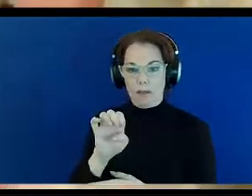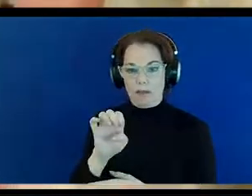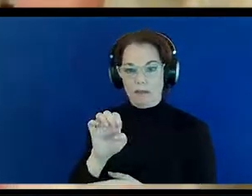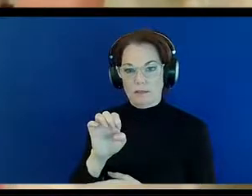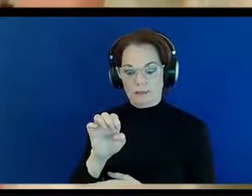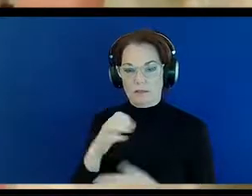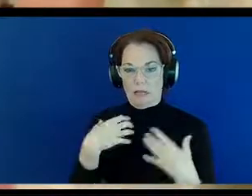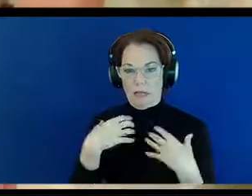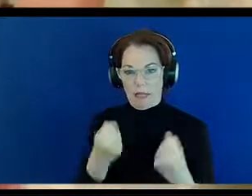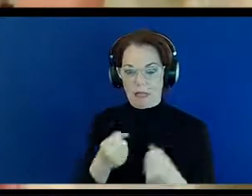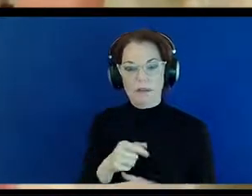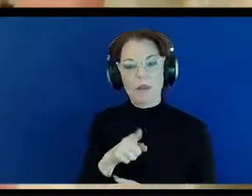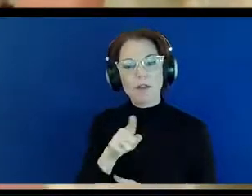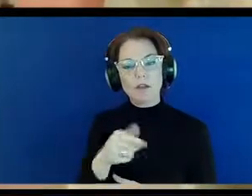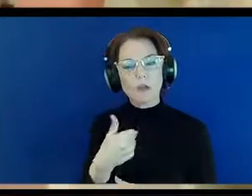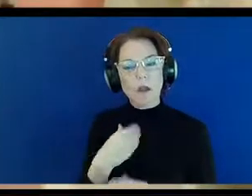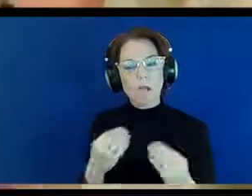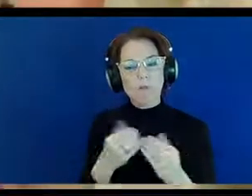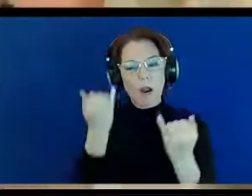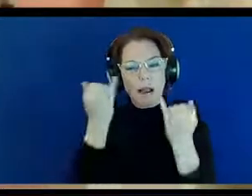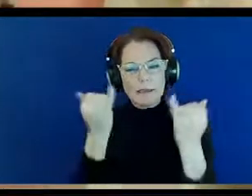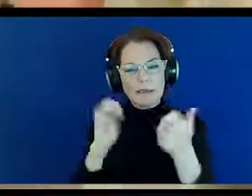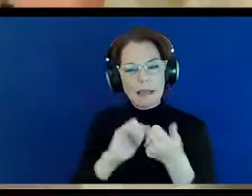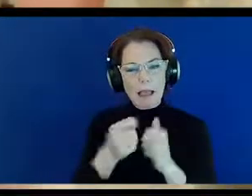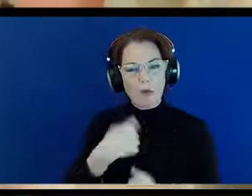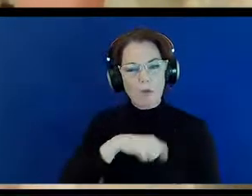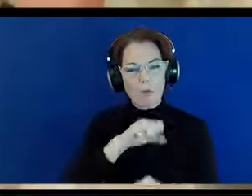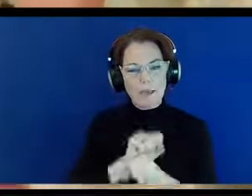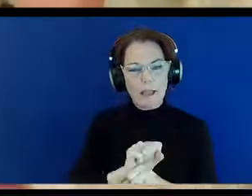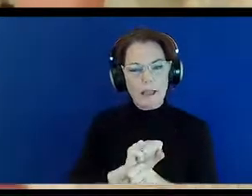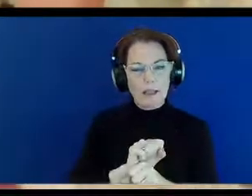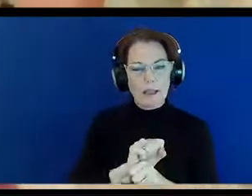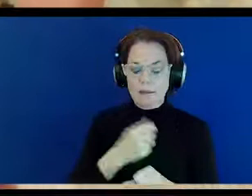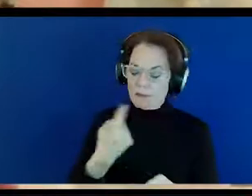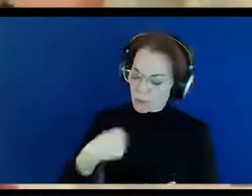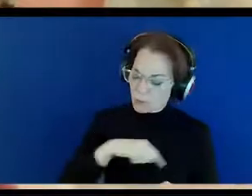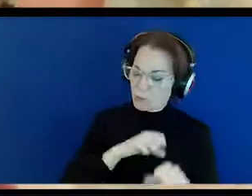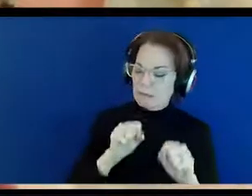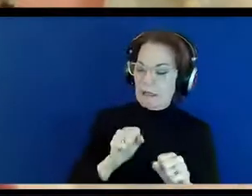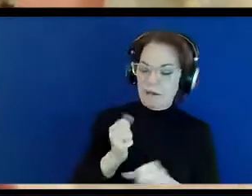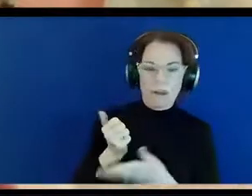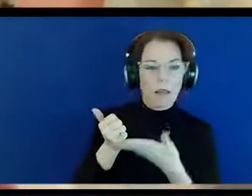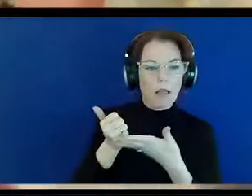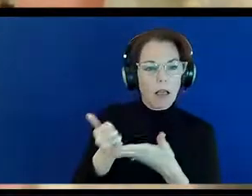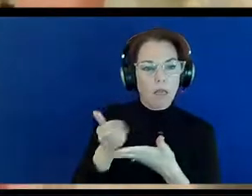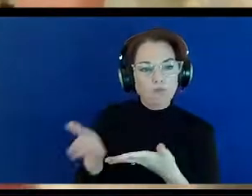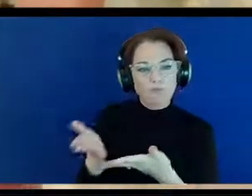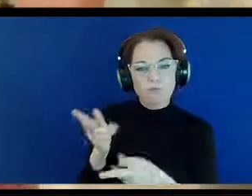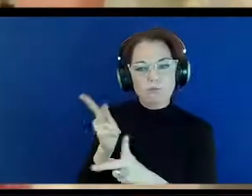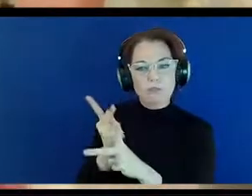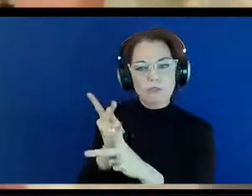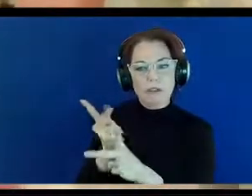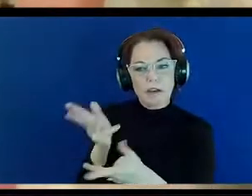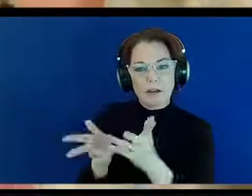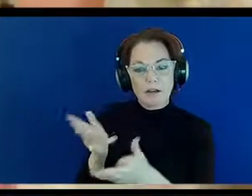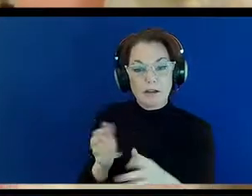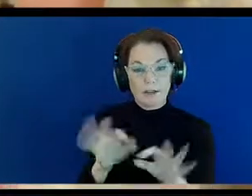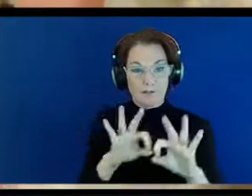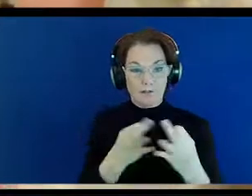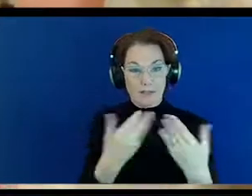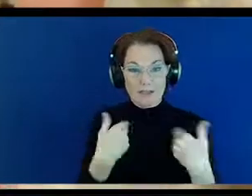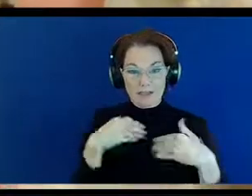other ideas about what more we can do to help the caregivers and ensure that families have access to